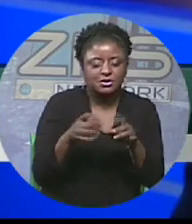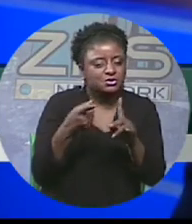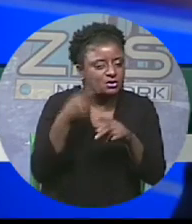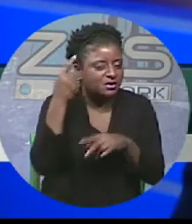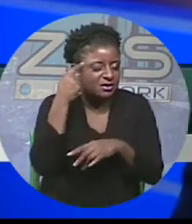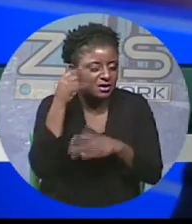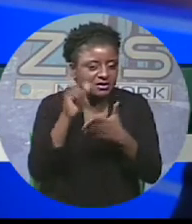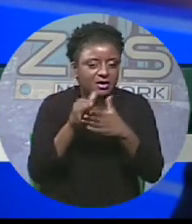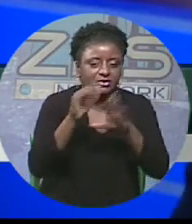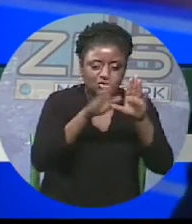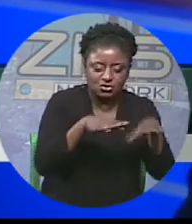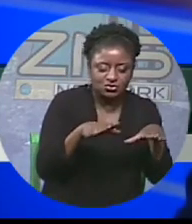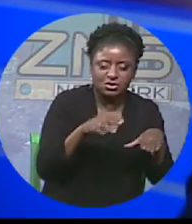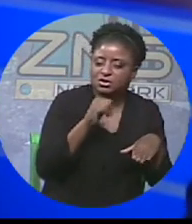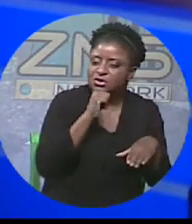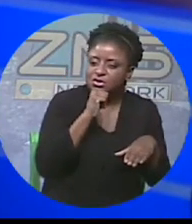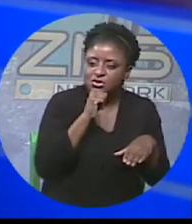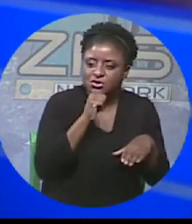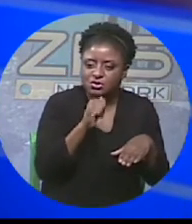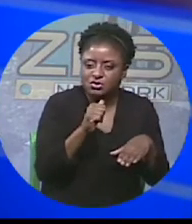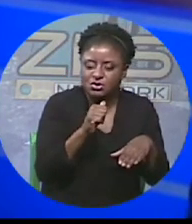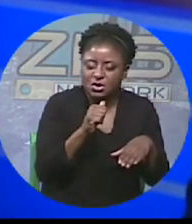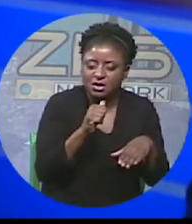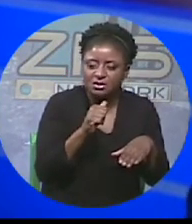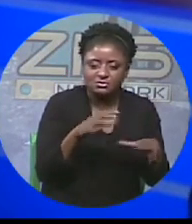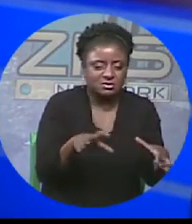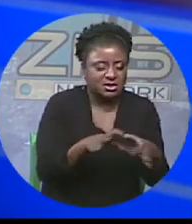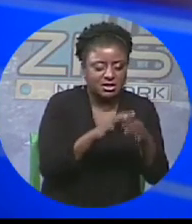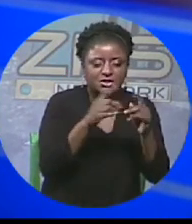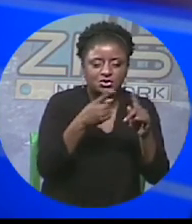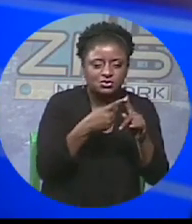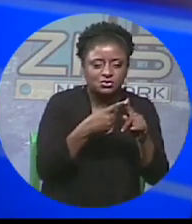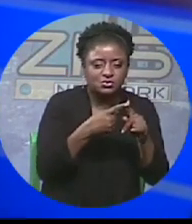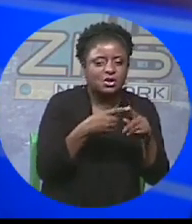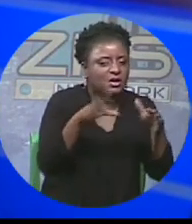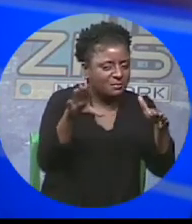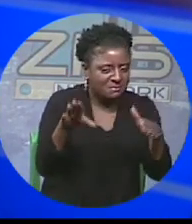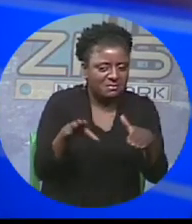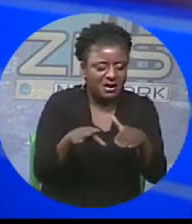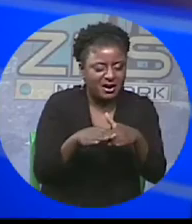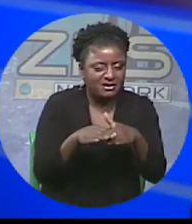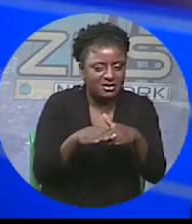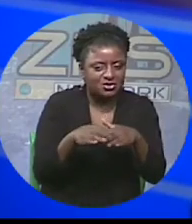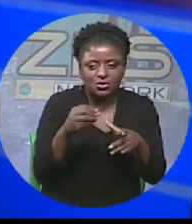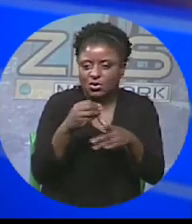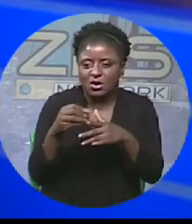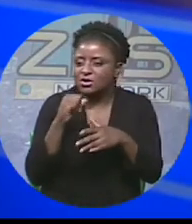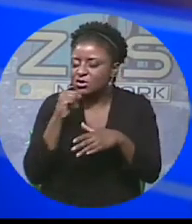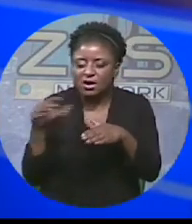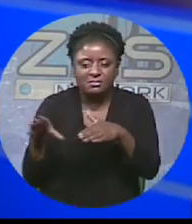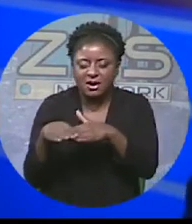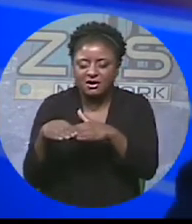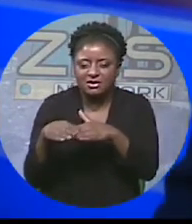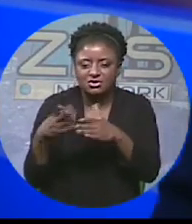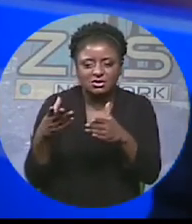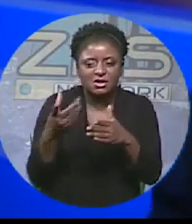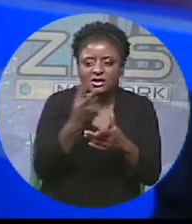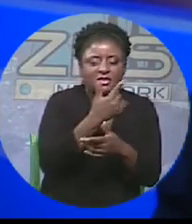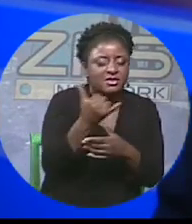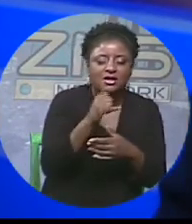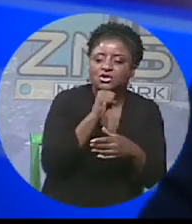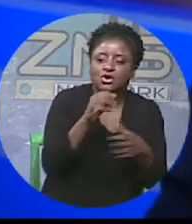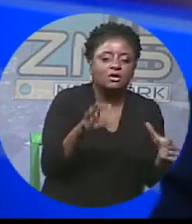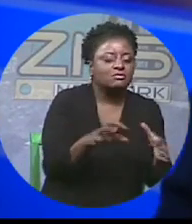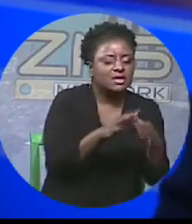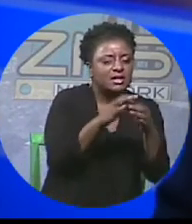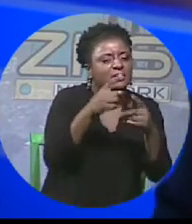have nothing to do with the fact that the father's unmarried and he's Bahamian, or the mother's unmarried and she's a Canadian, they have nothing to do with that.